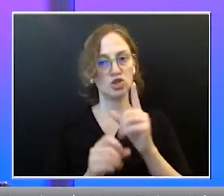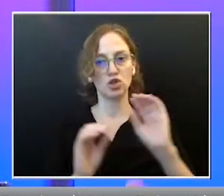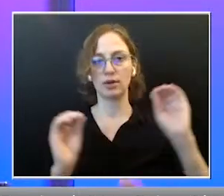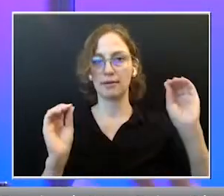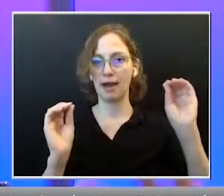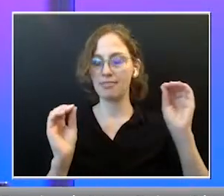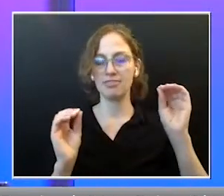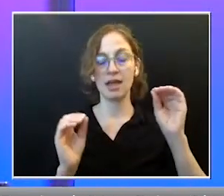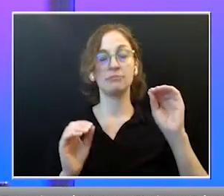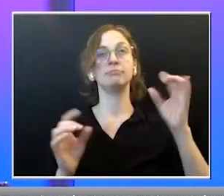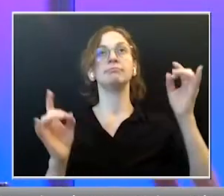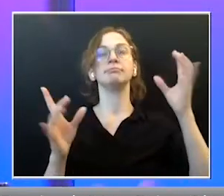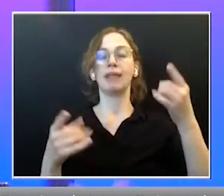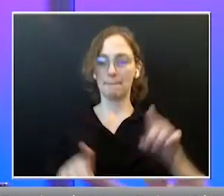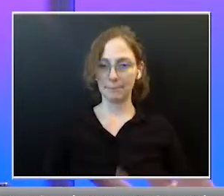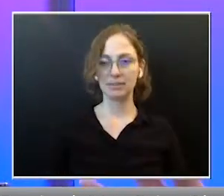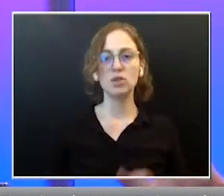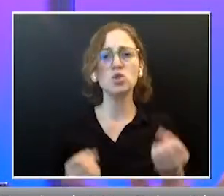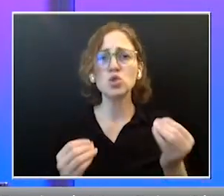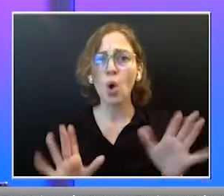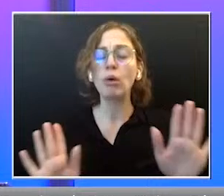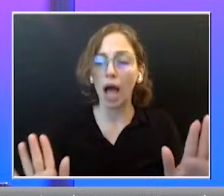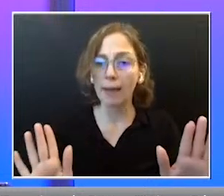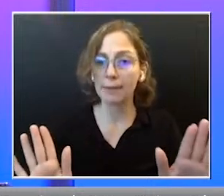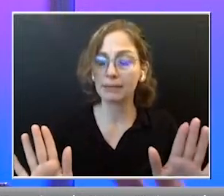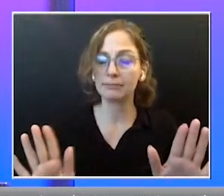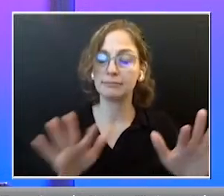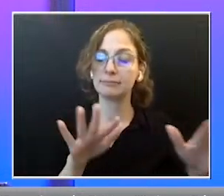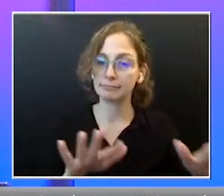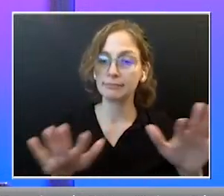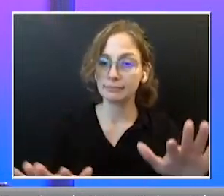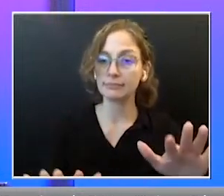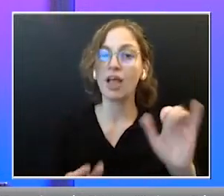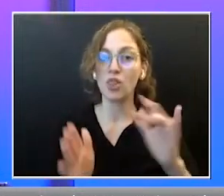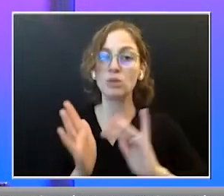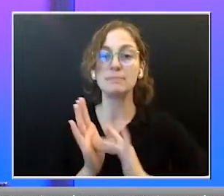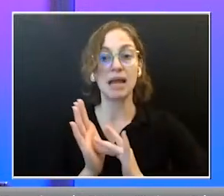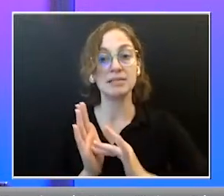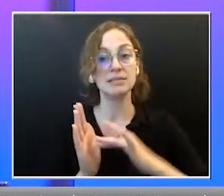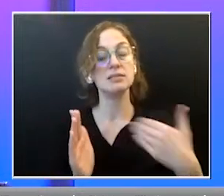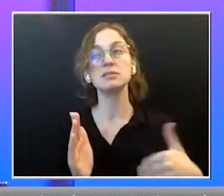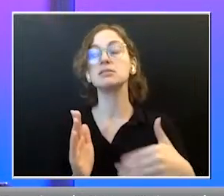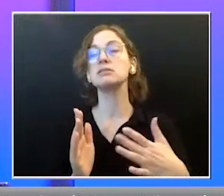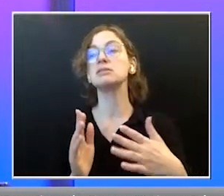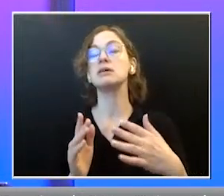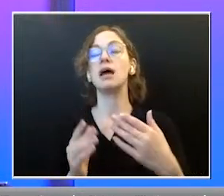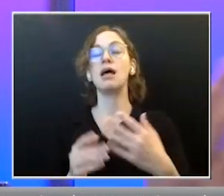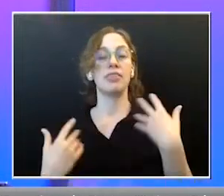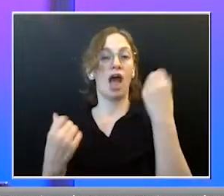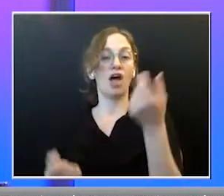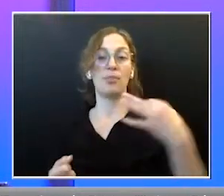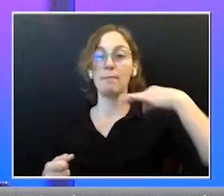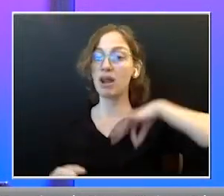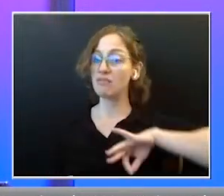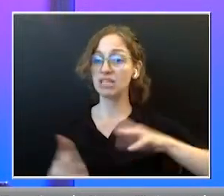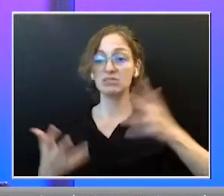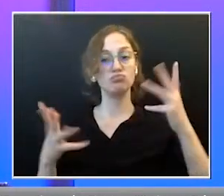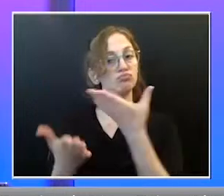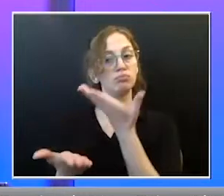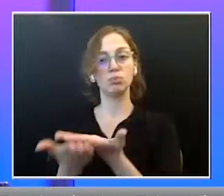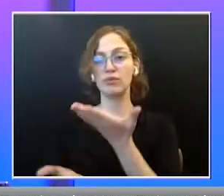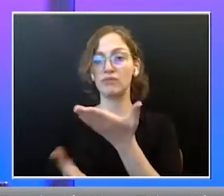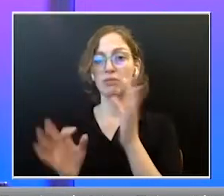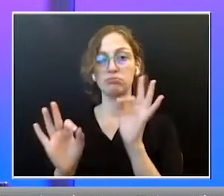reassure patients, like, take these medicines. Their health benefits and protective benefits are very proven. You just need to make sure that you have good